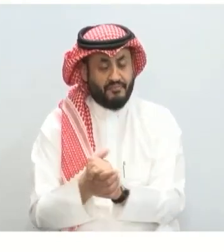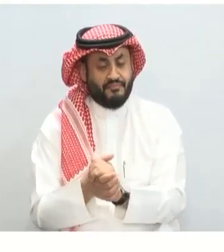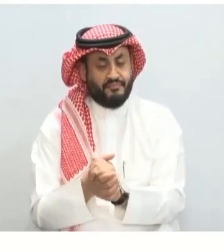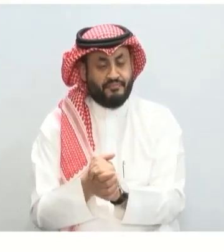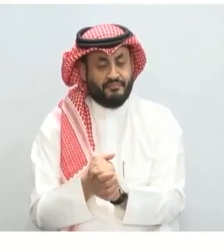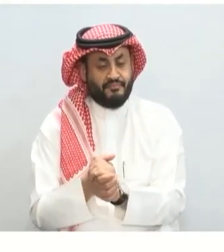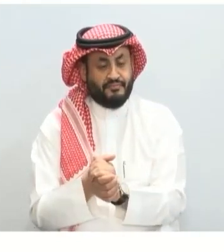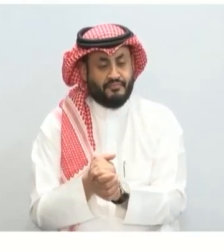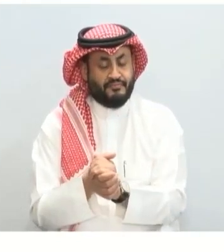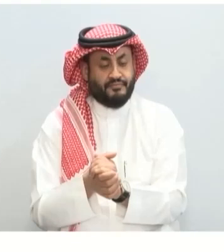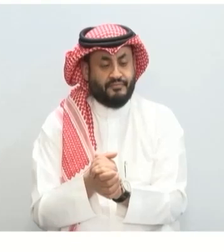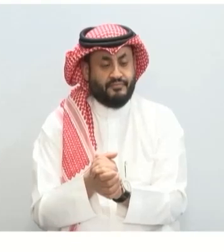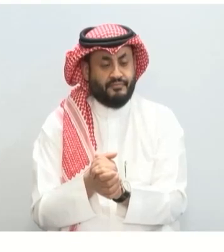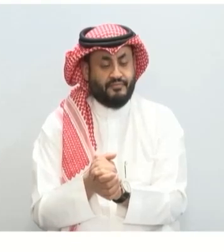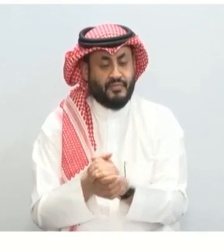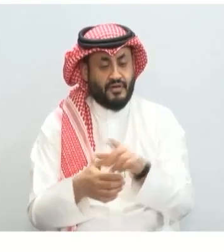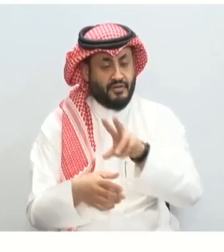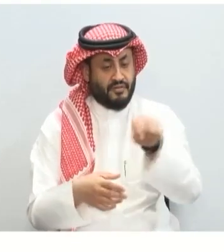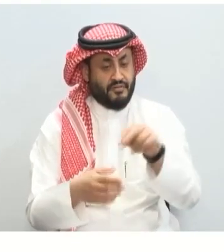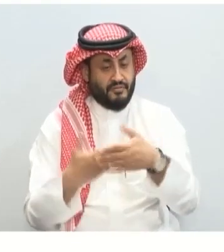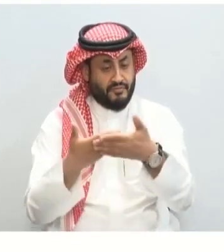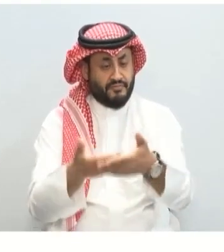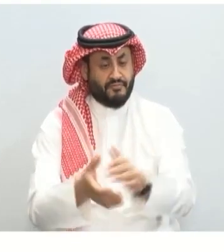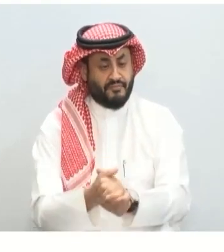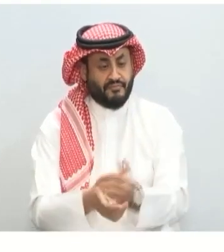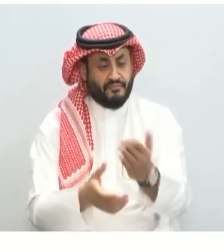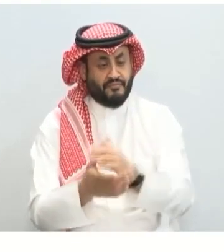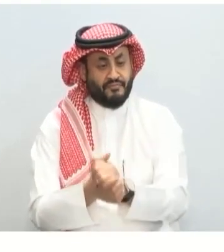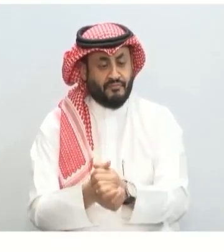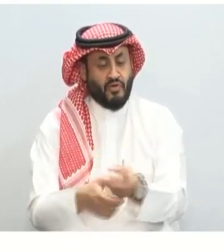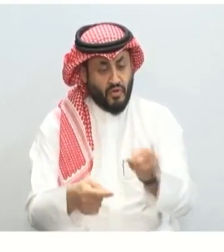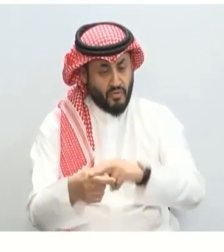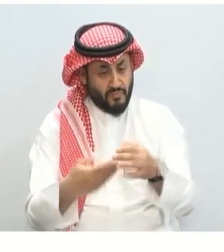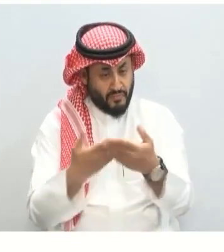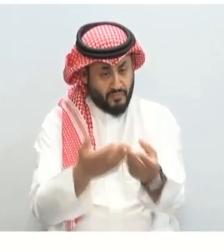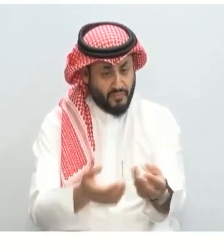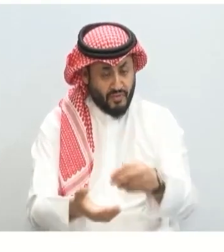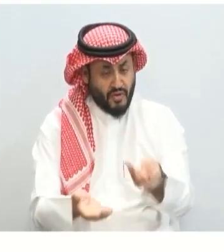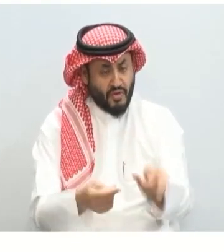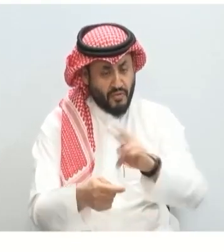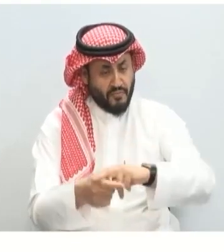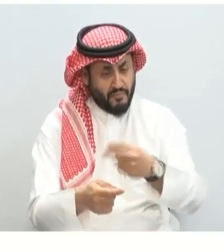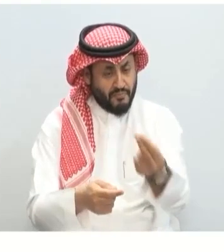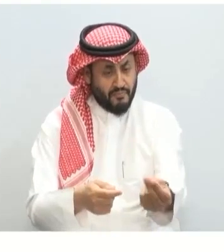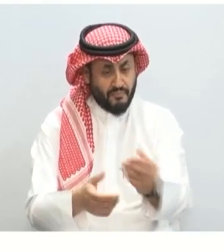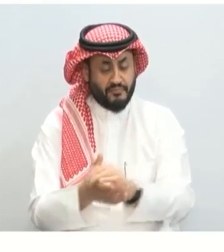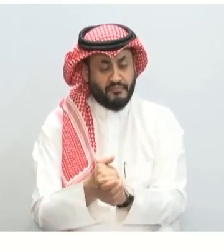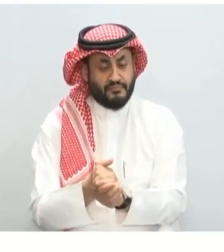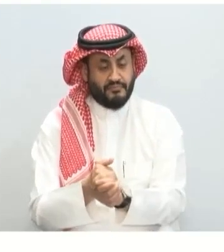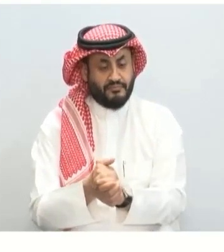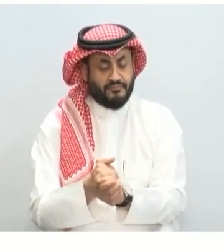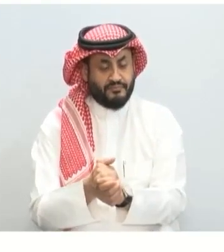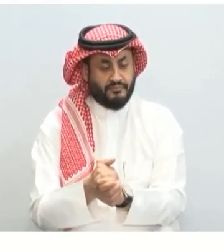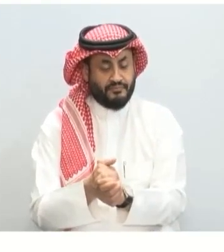example, here? Of course, we're still offering here. Can I give you some more? Can I give you some more?